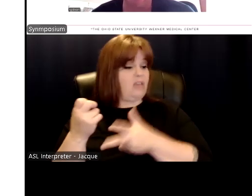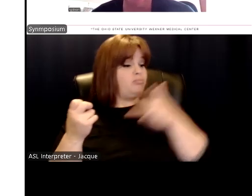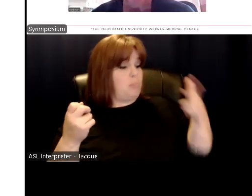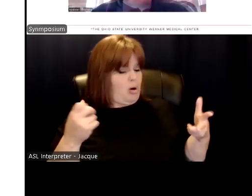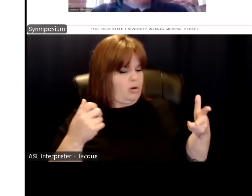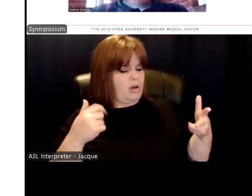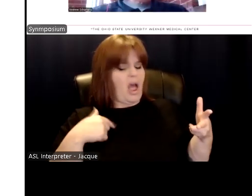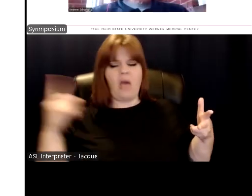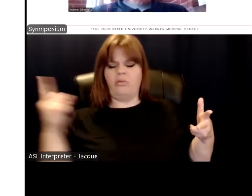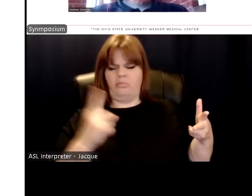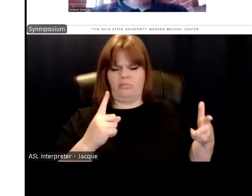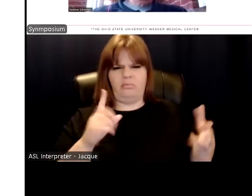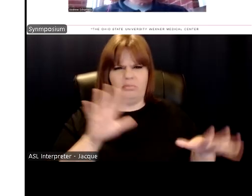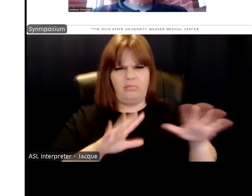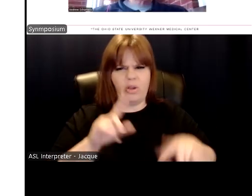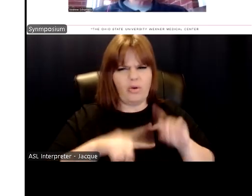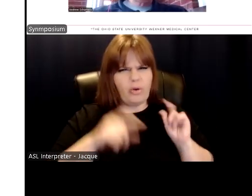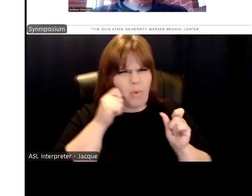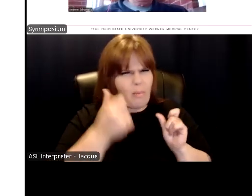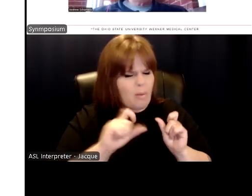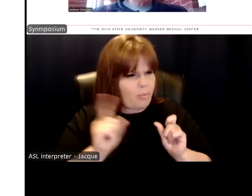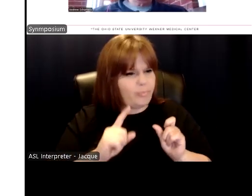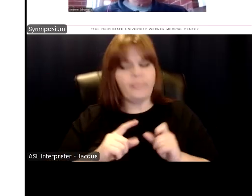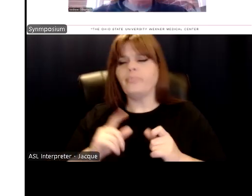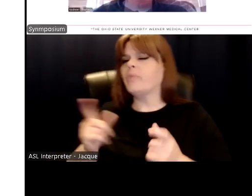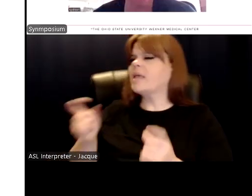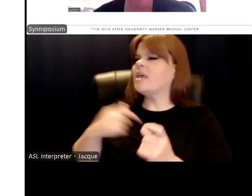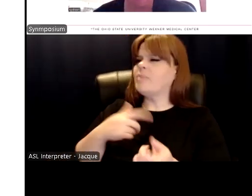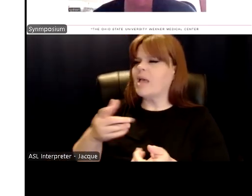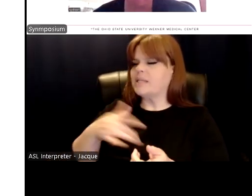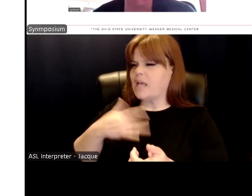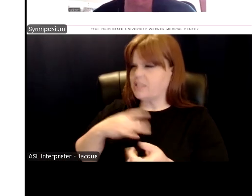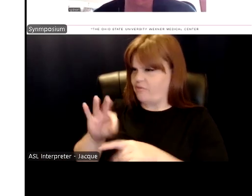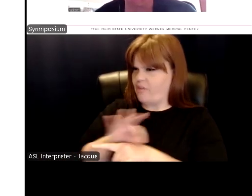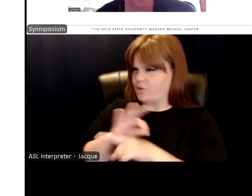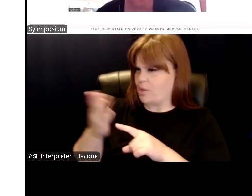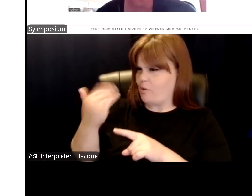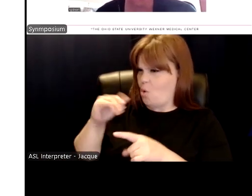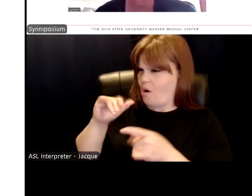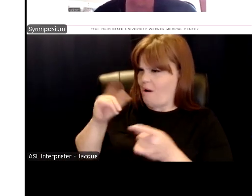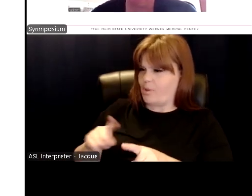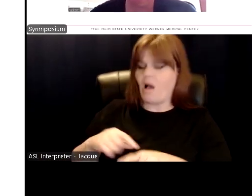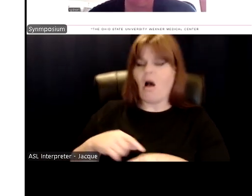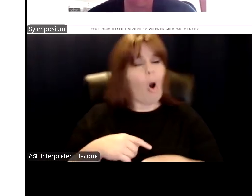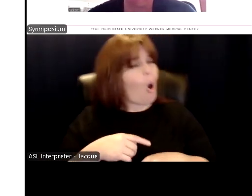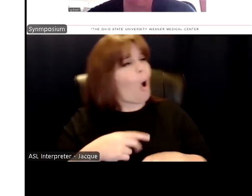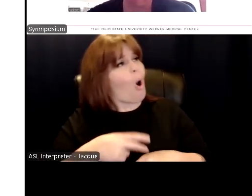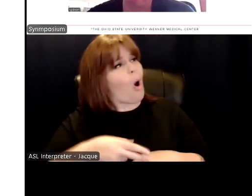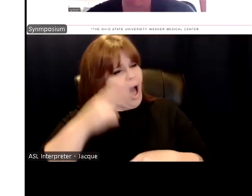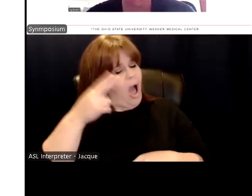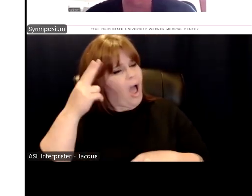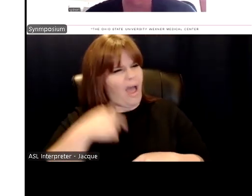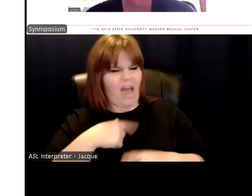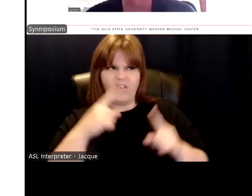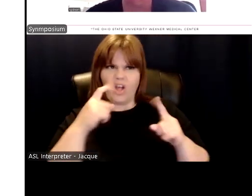parking was. Can you give me a sense of what your functioning was before this? Yeah, it was high. I have a very complicated and